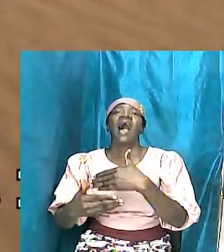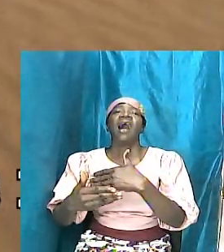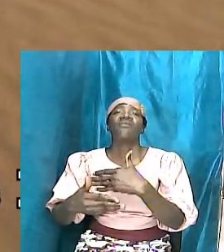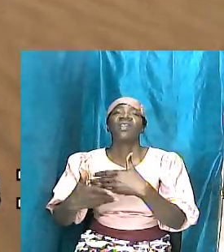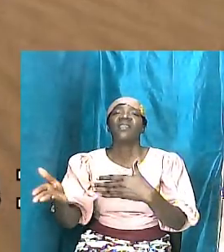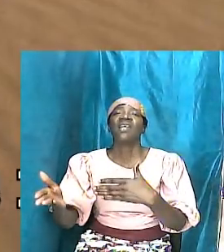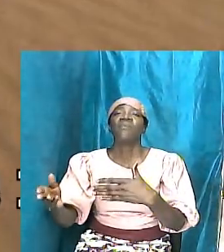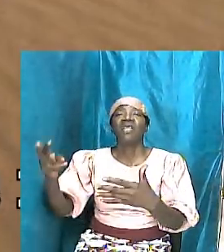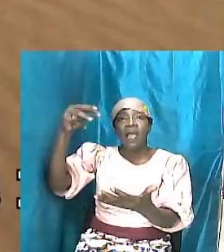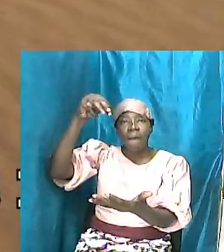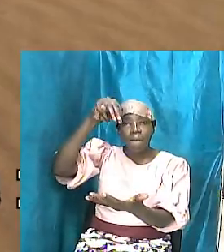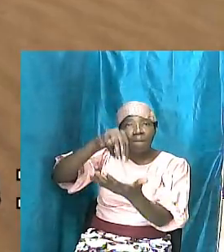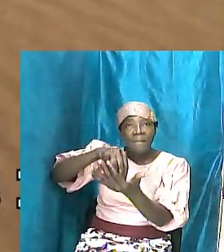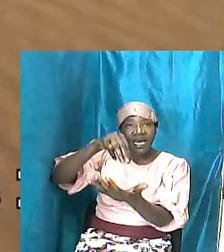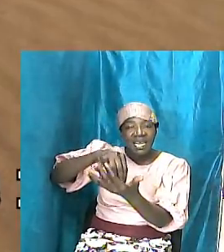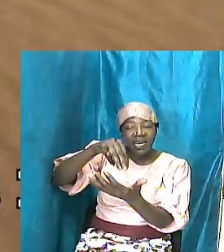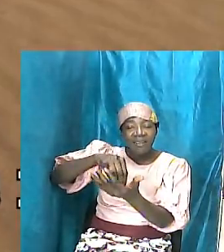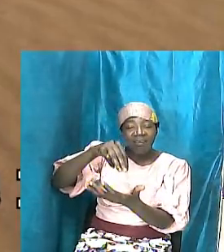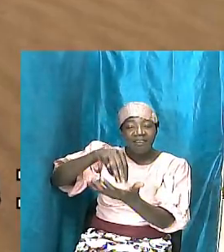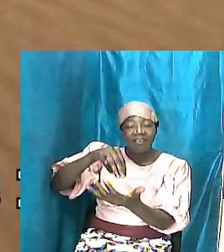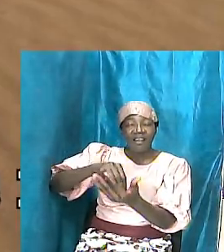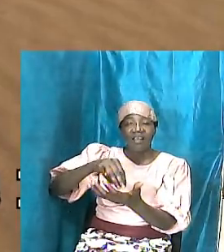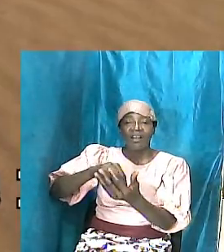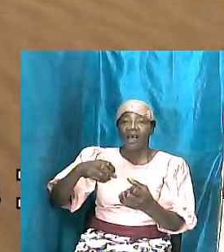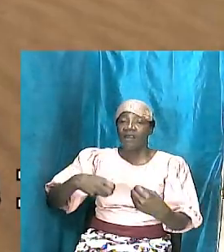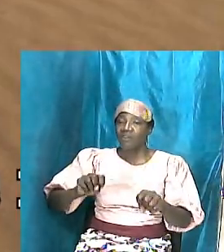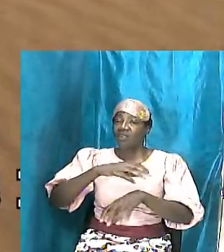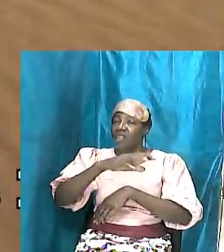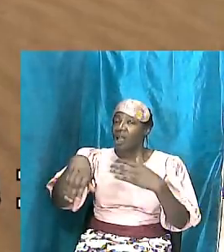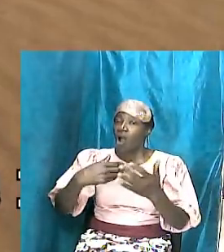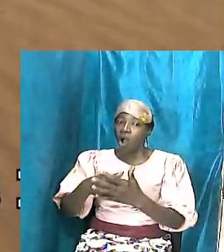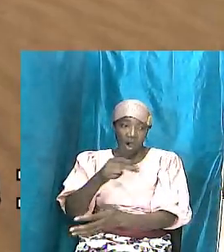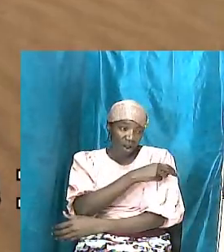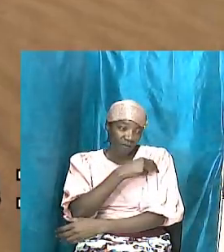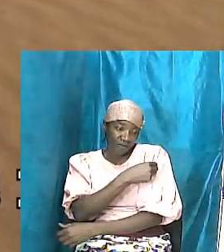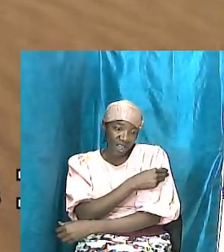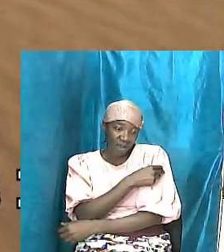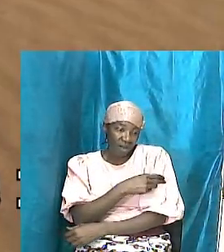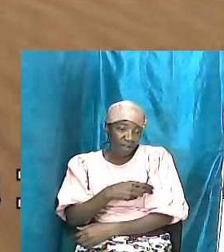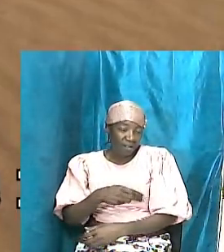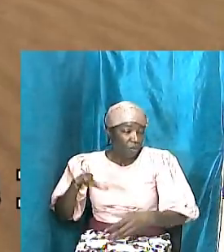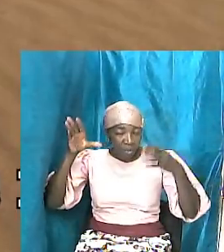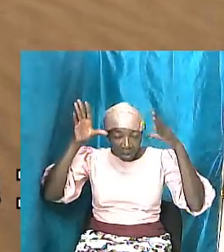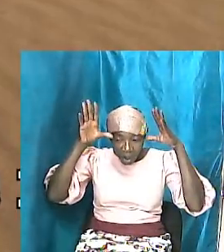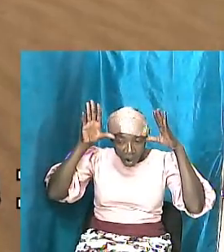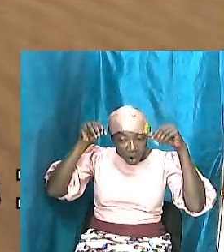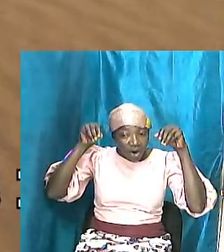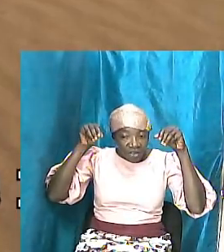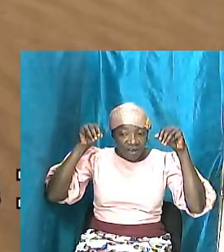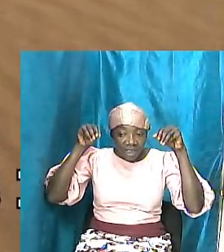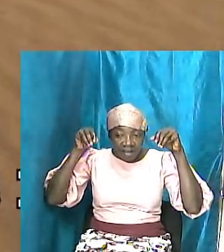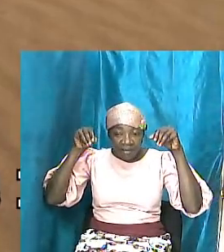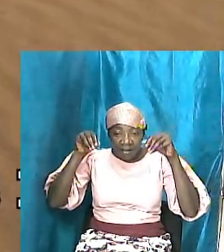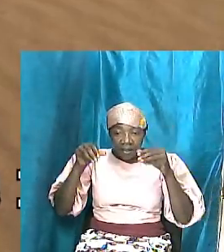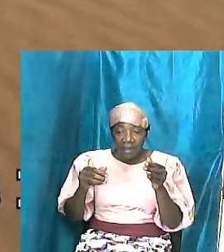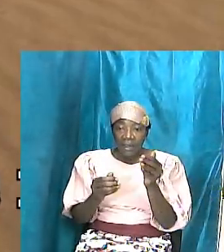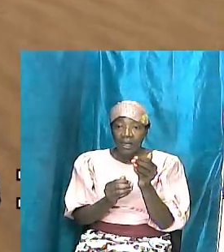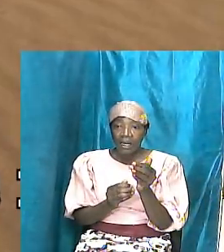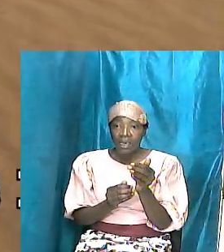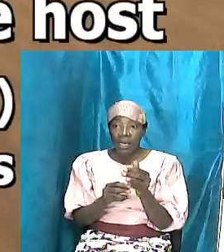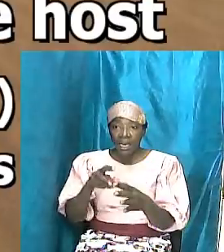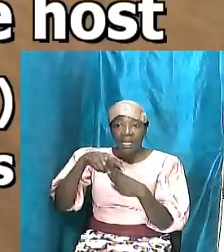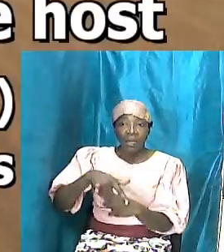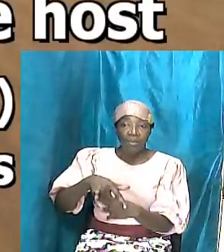the midst of the sea, even all Pharaoh's horses, his chariots, and his horsemen. Brothers and